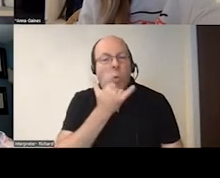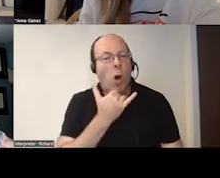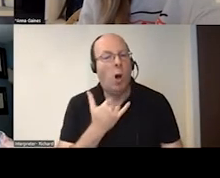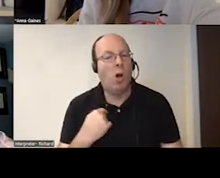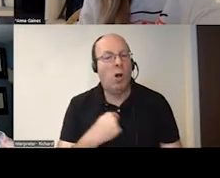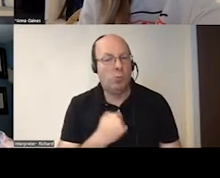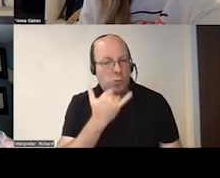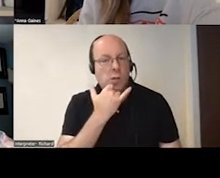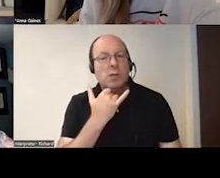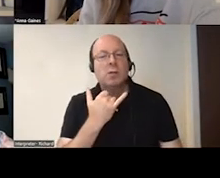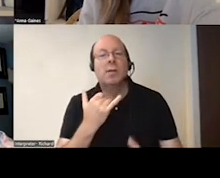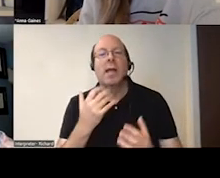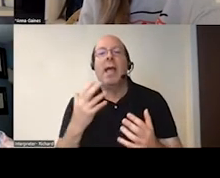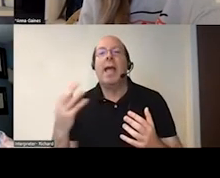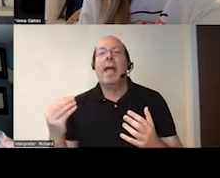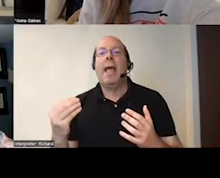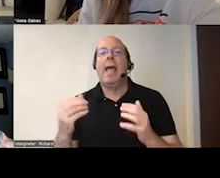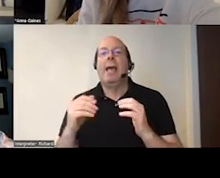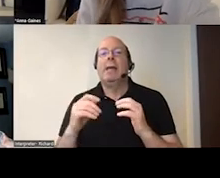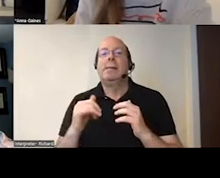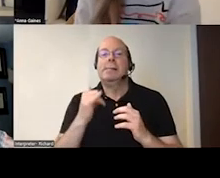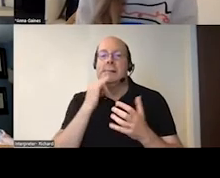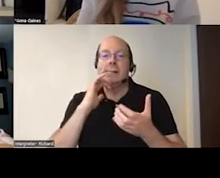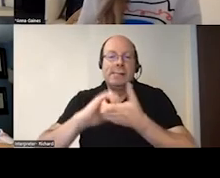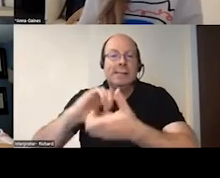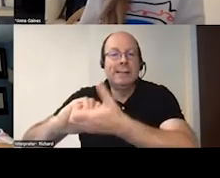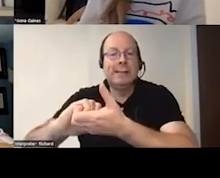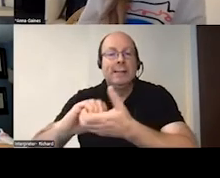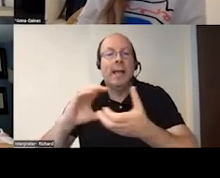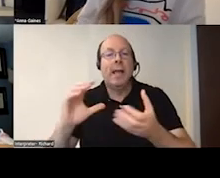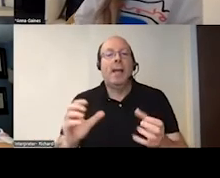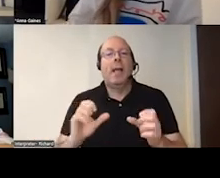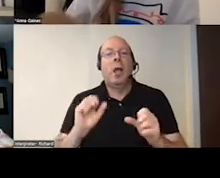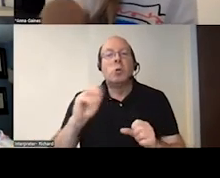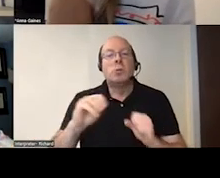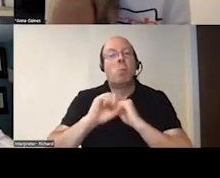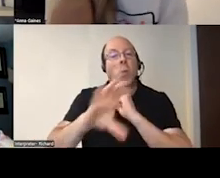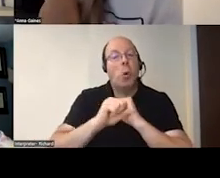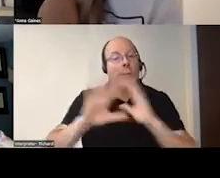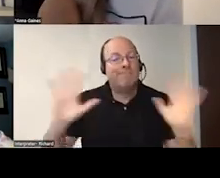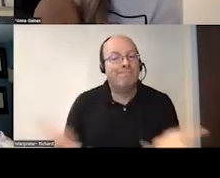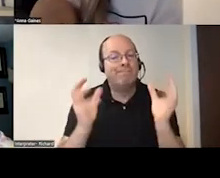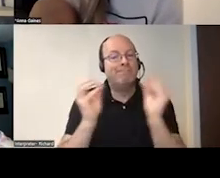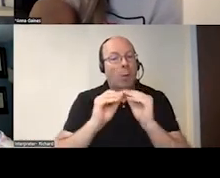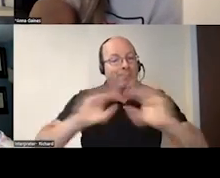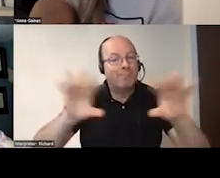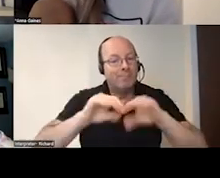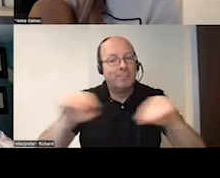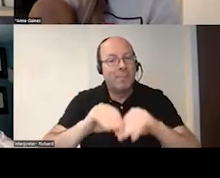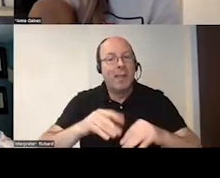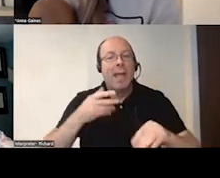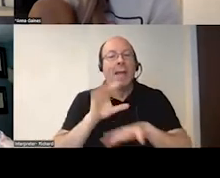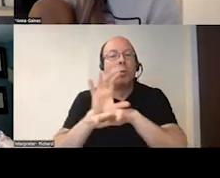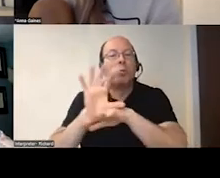relationships we needed to build, and just ramping up some of our social media promotions and other types of grassroots